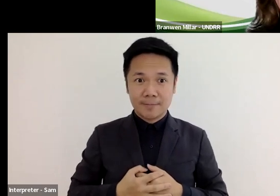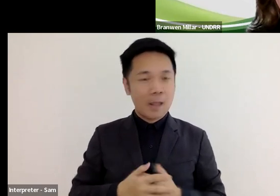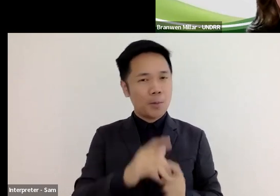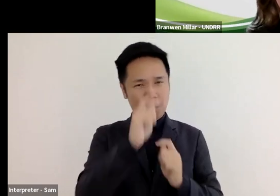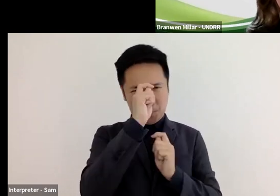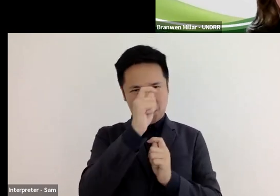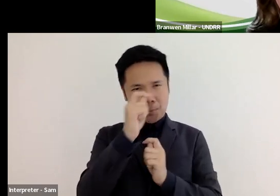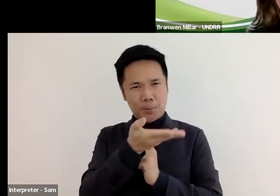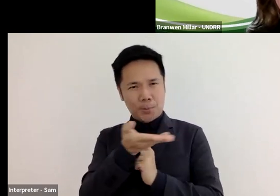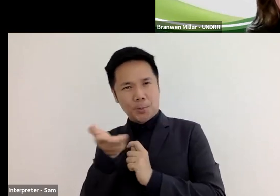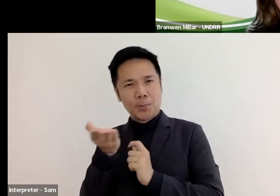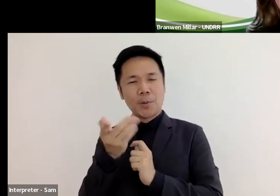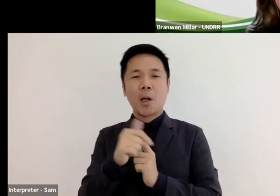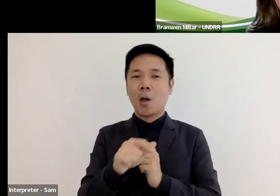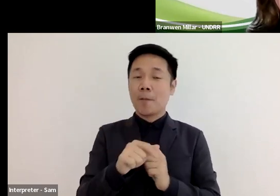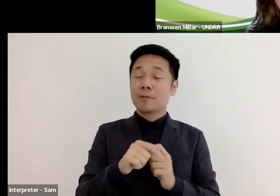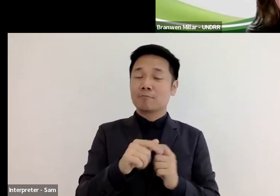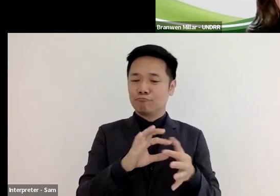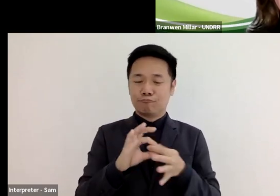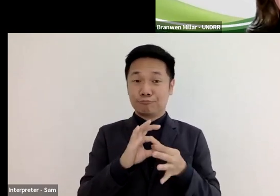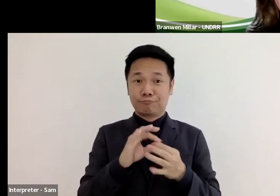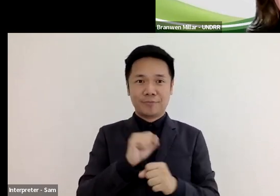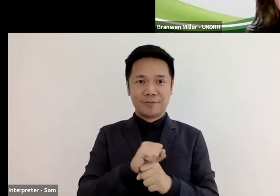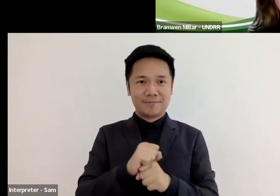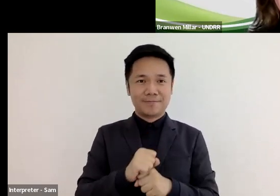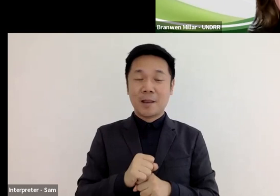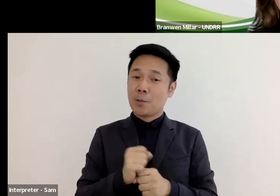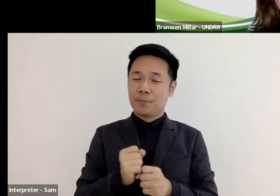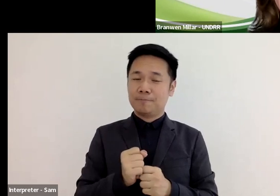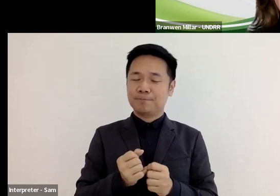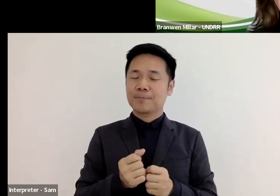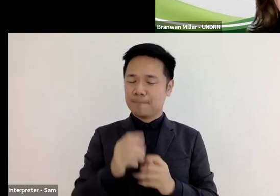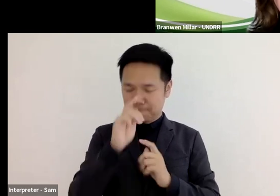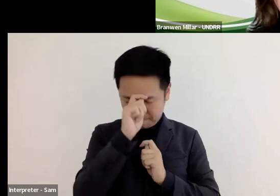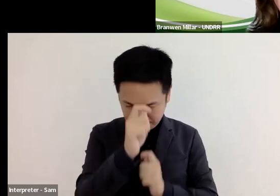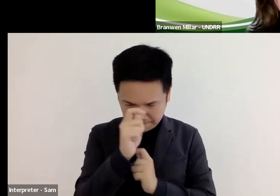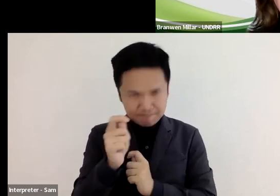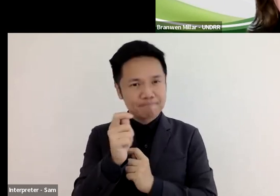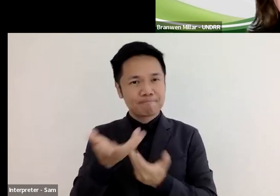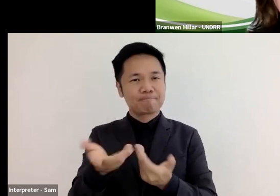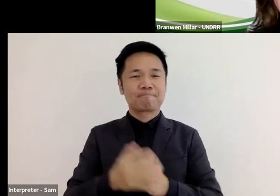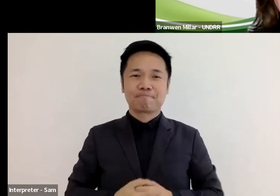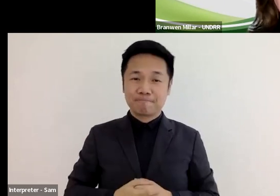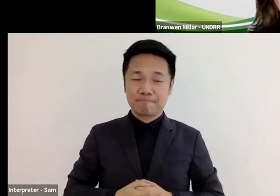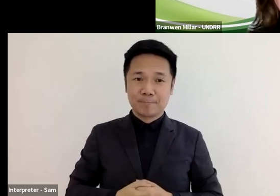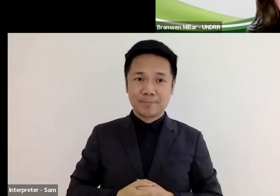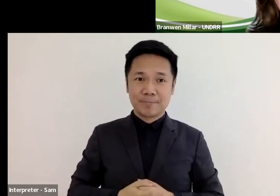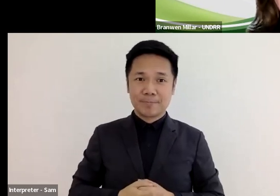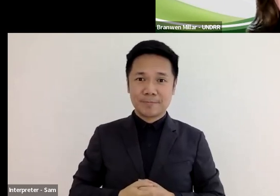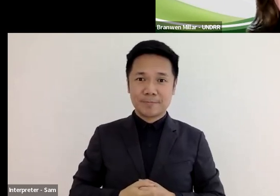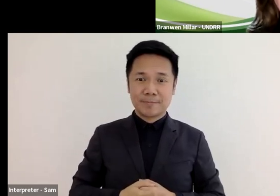Excellencies, esteemed guests and colleagues, warmest greetings and respects to you all. Asean is prone to